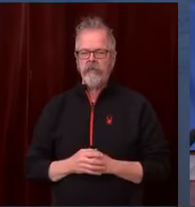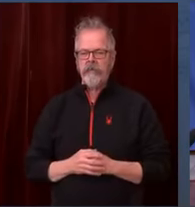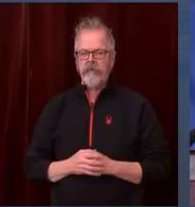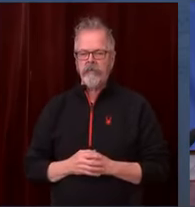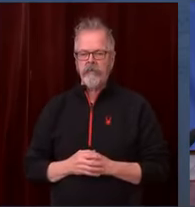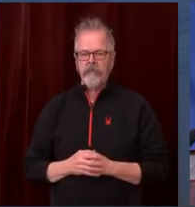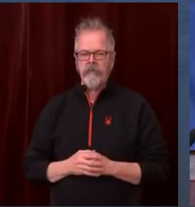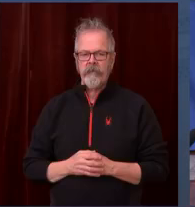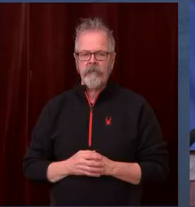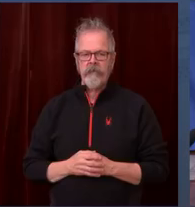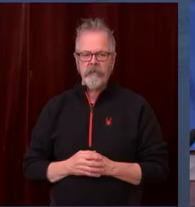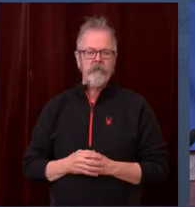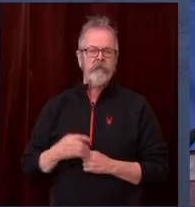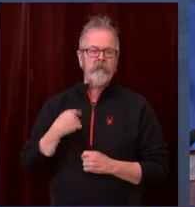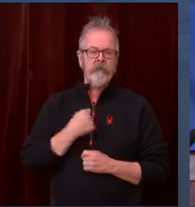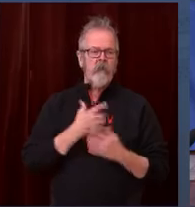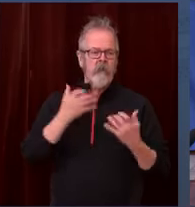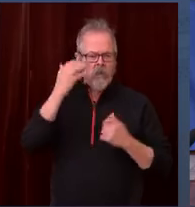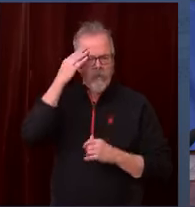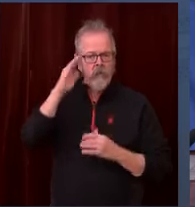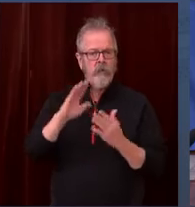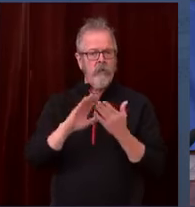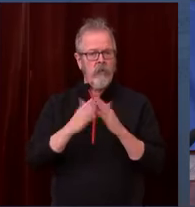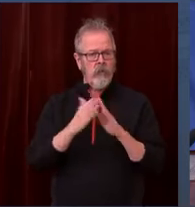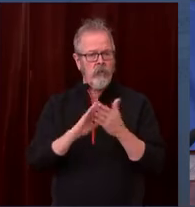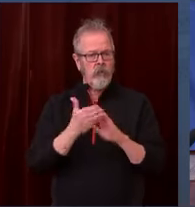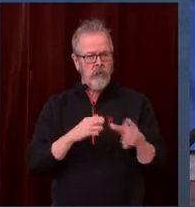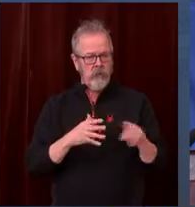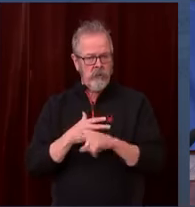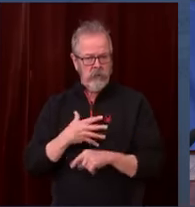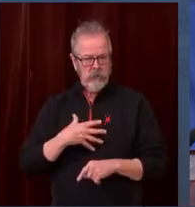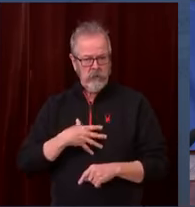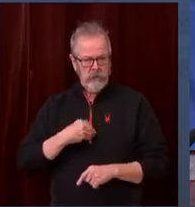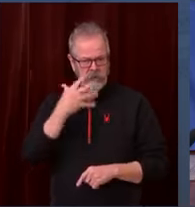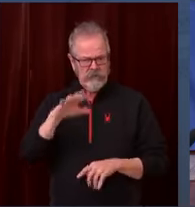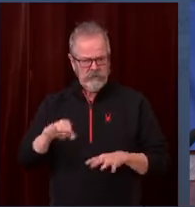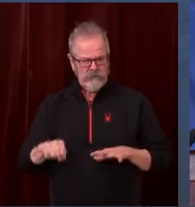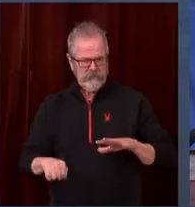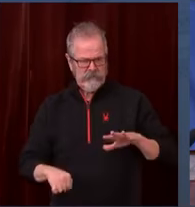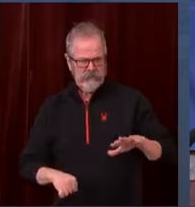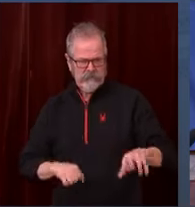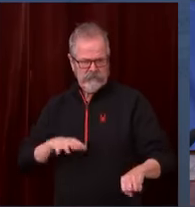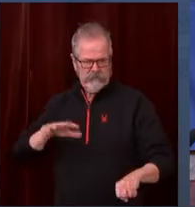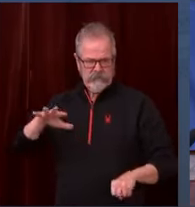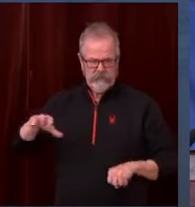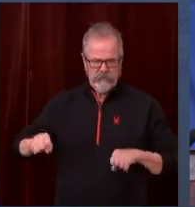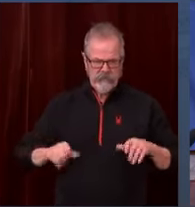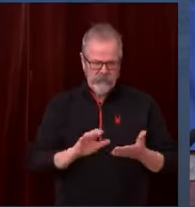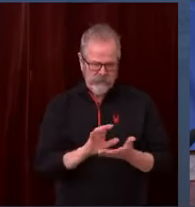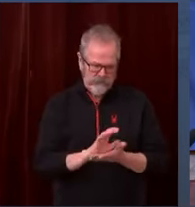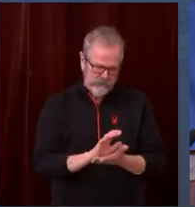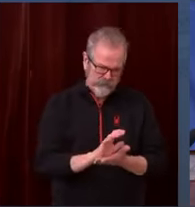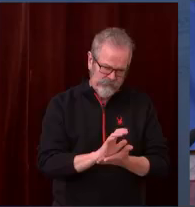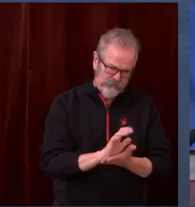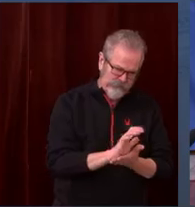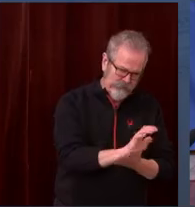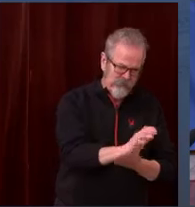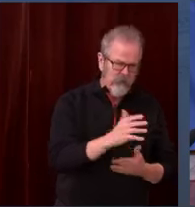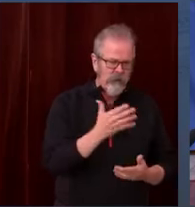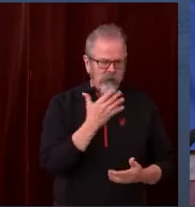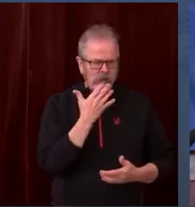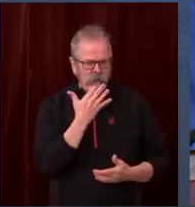We'll increase individuals' access to opportunities to stop this insidious cycle. And I've just mentioned some of the things we're doing